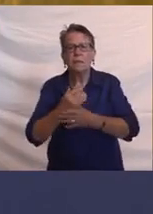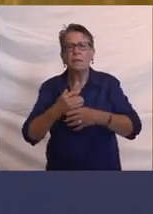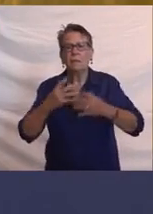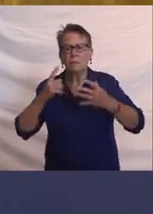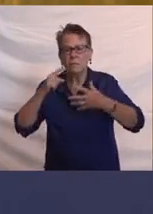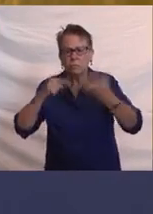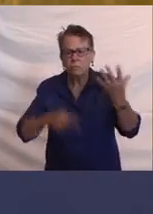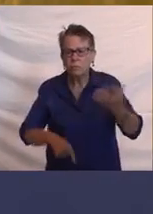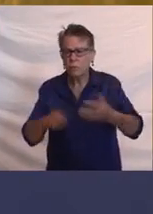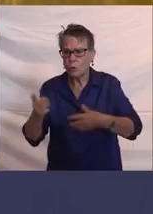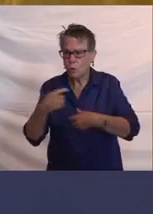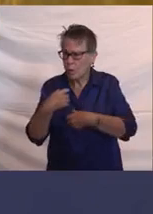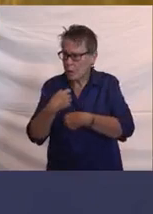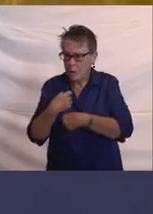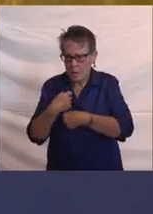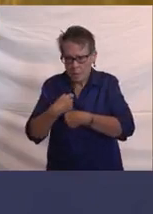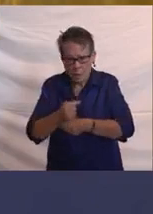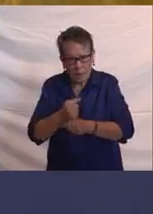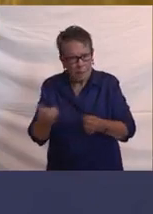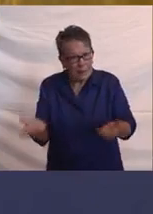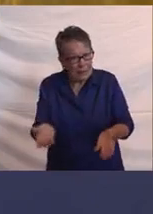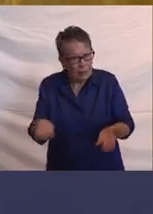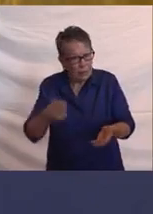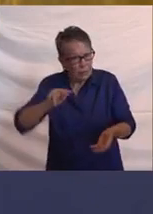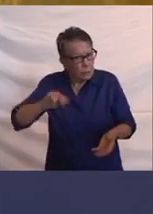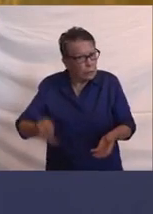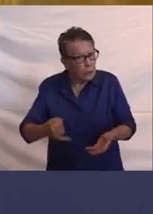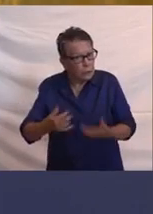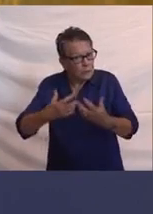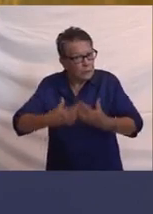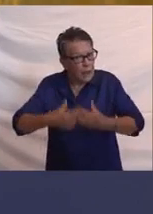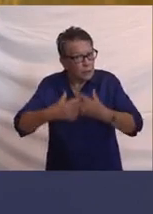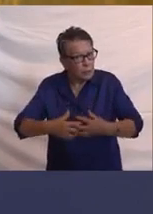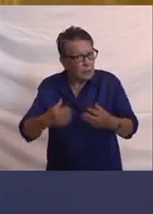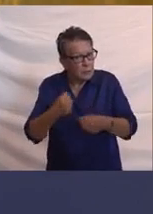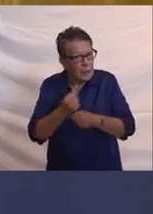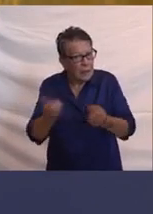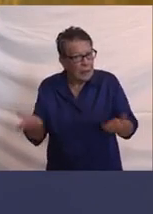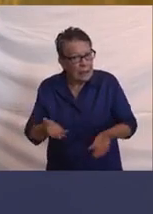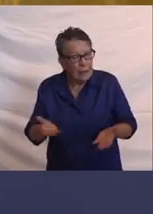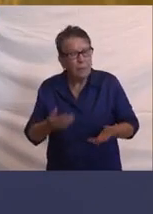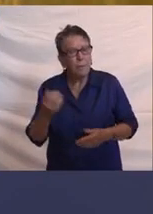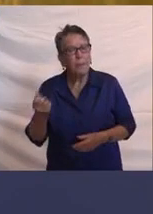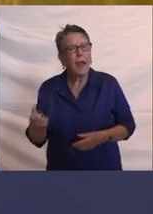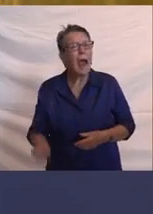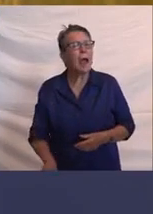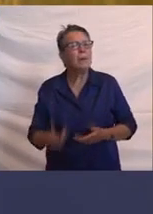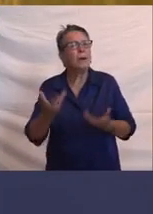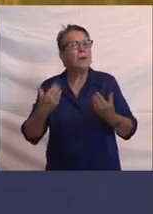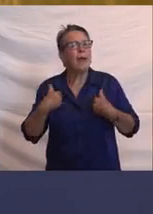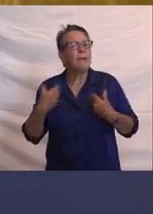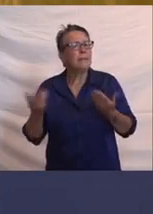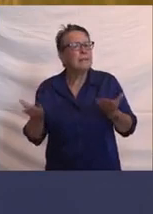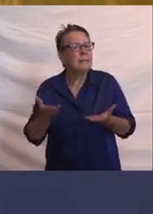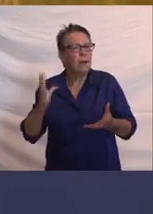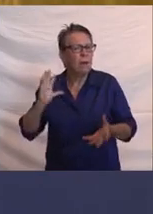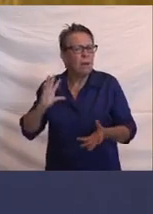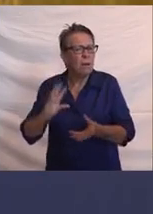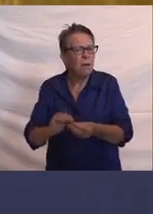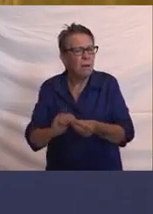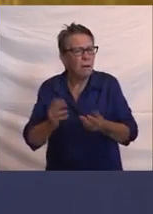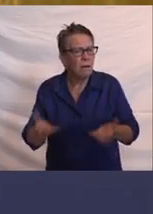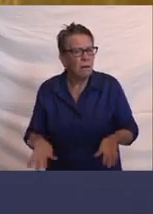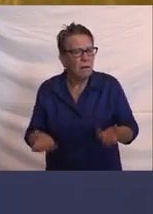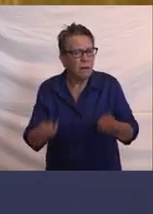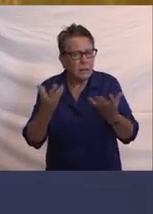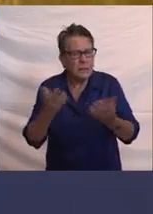efforts progressing? What are the current stockpile levels? With the smaller eligibility for the Pfizer booster,